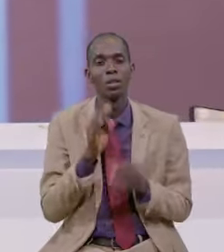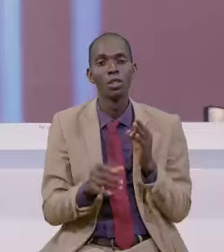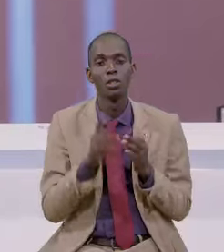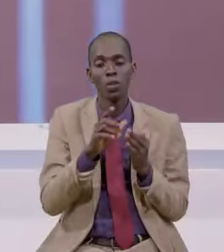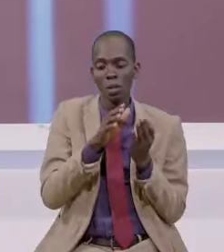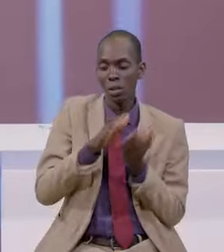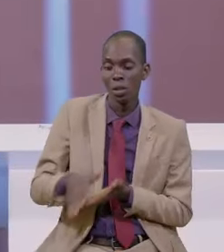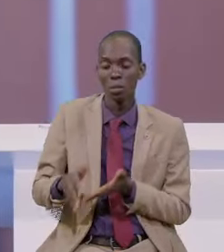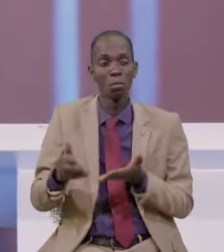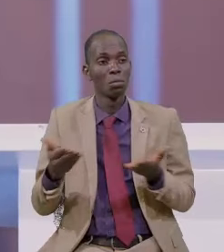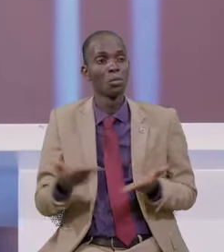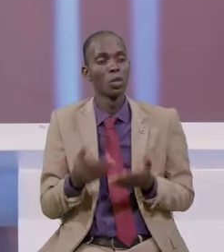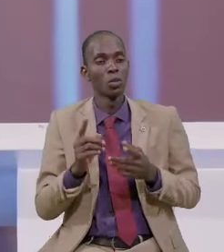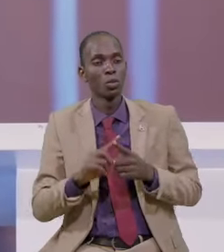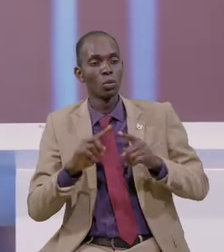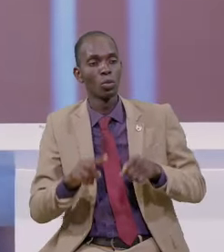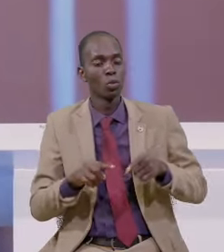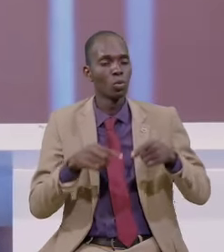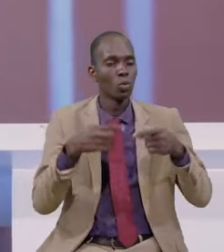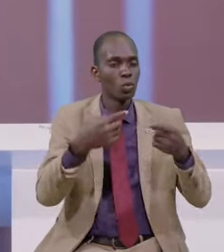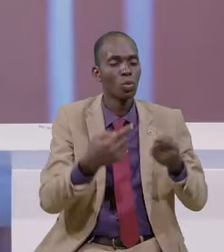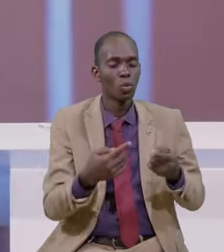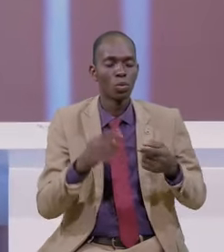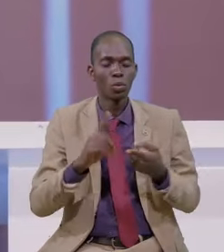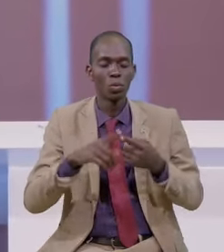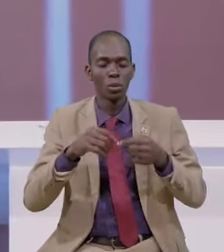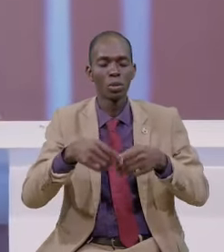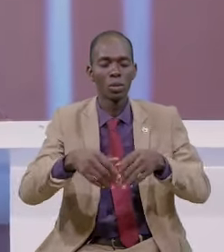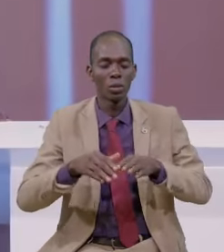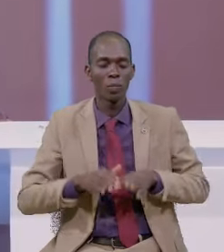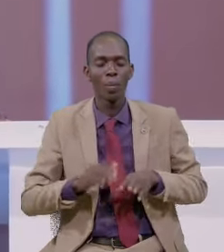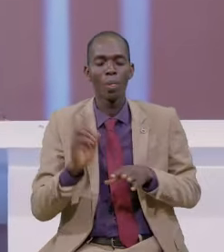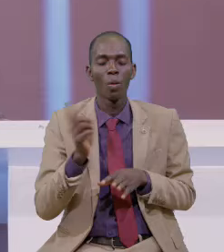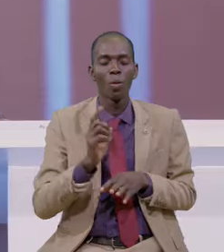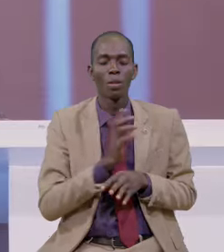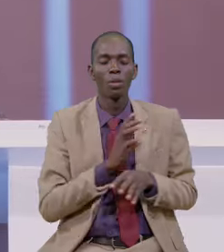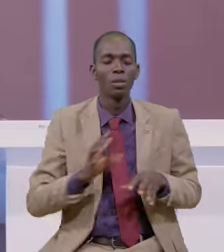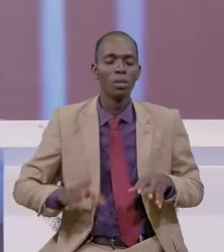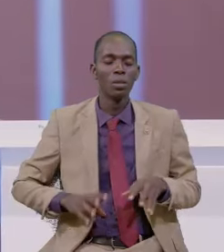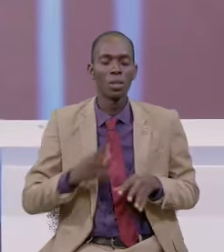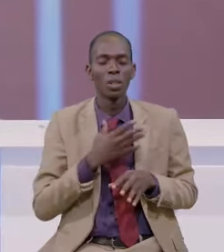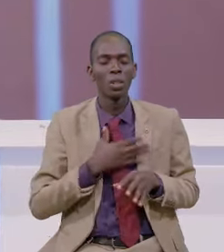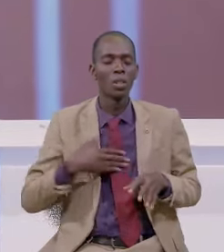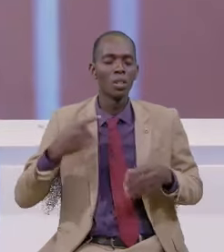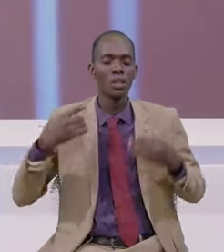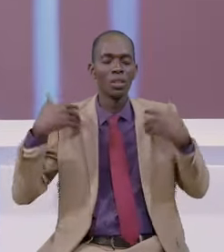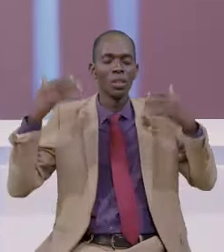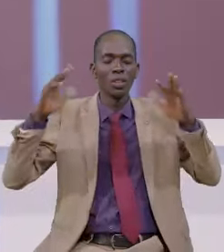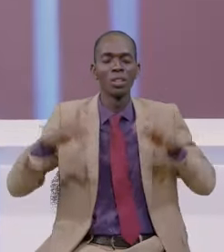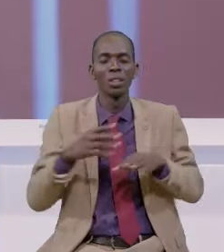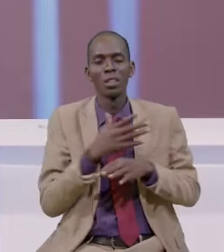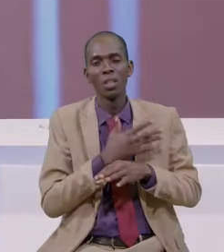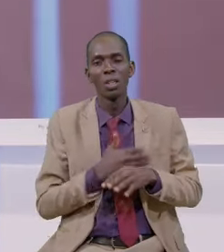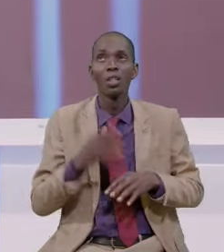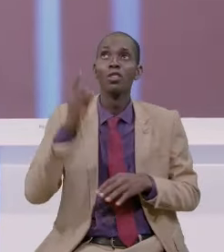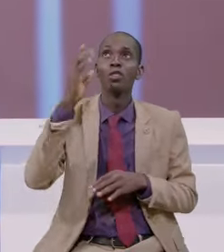to go to the great beyond, that Christ and the angels and God and the saints who